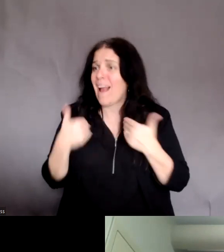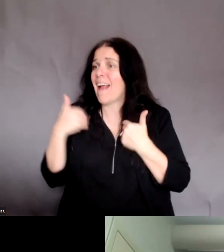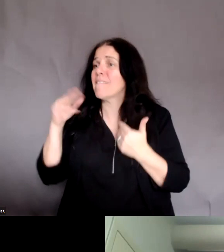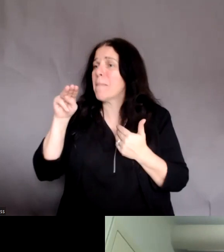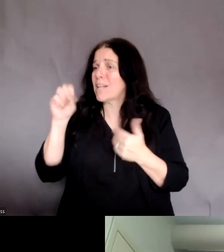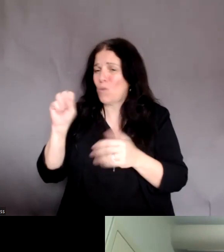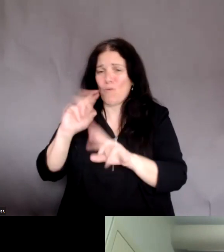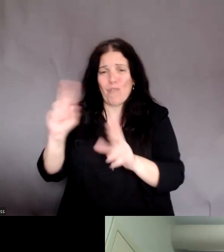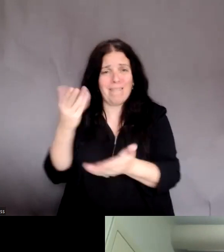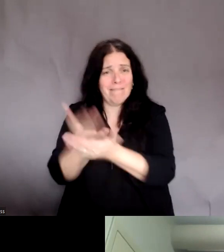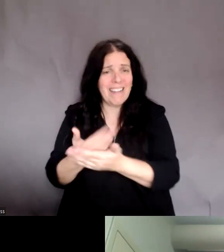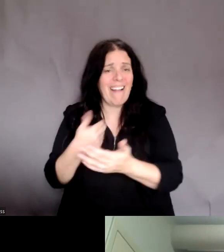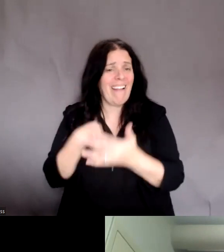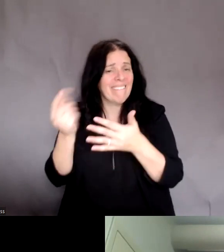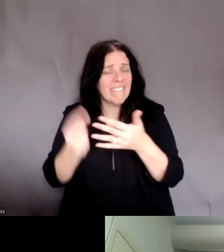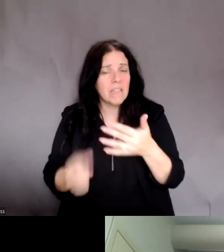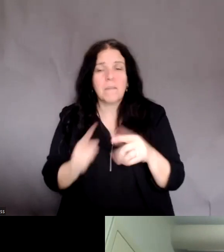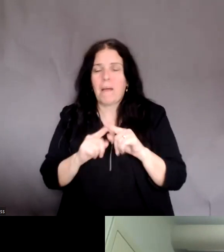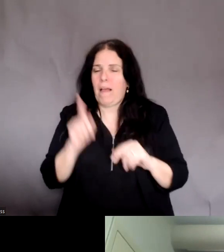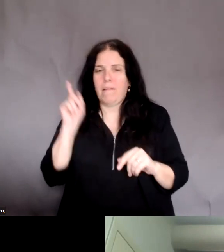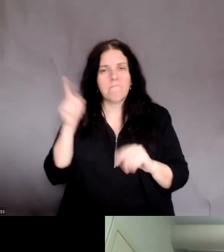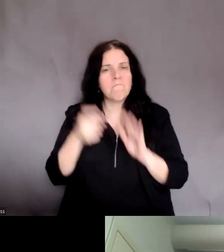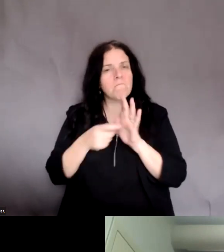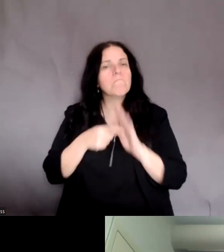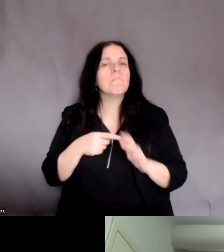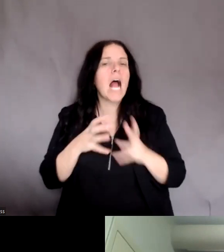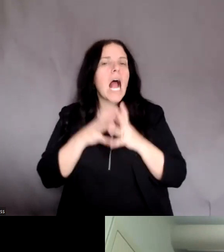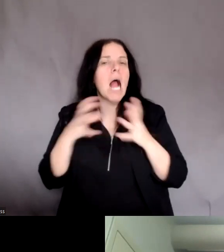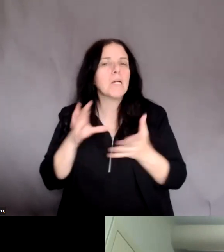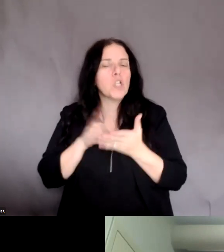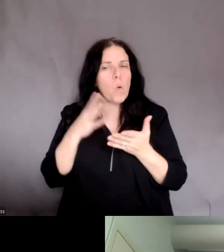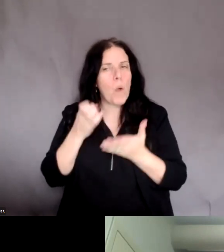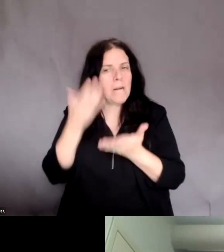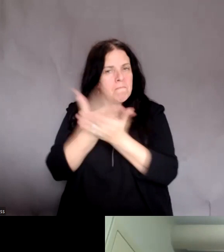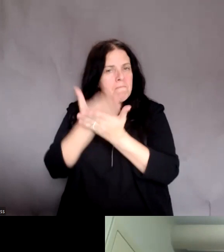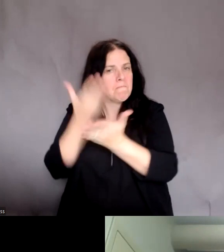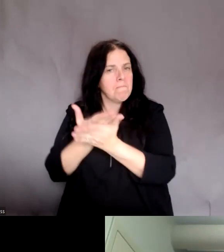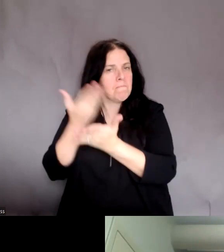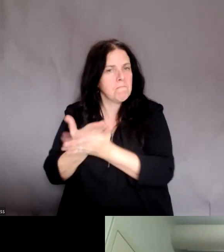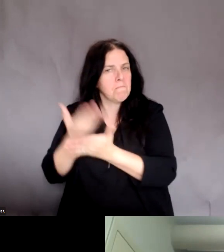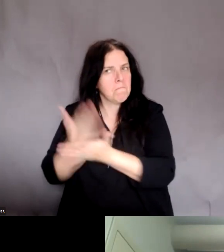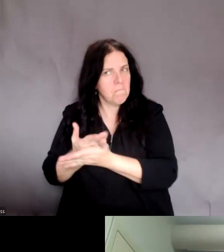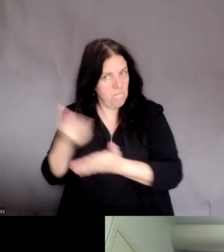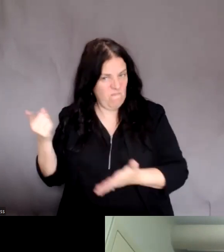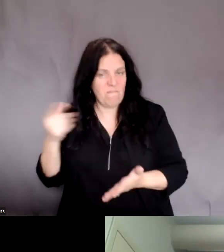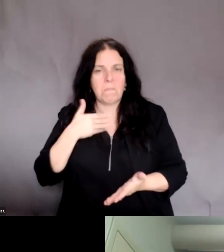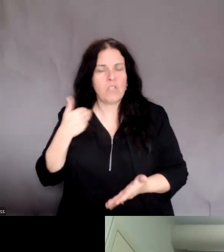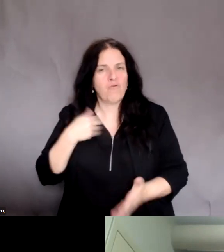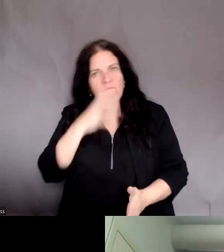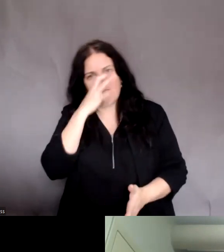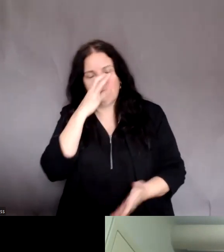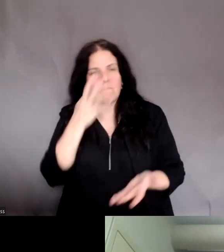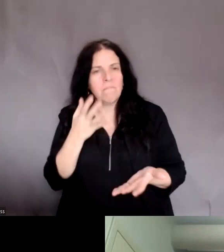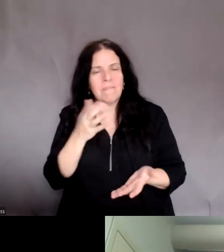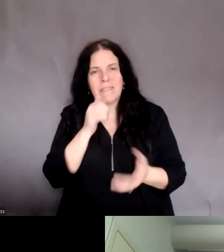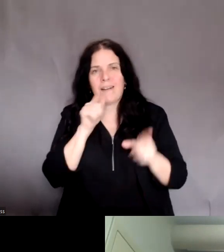of it and all of those things. They wanted like serious documentation of exactly what was happening within that program